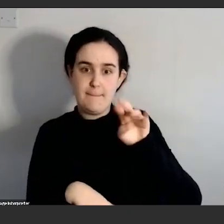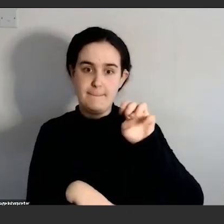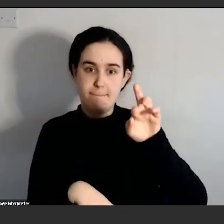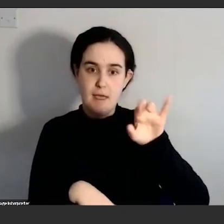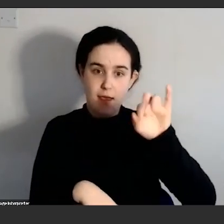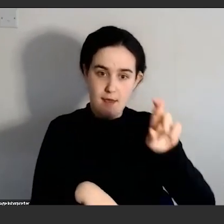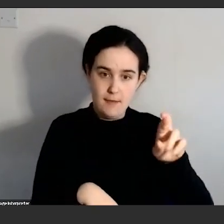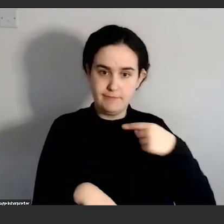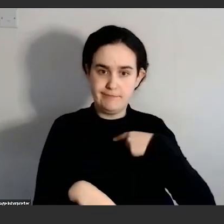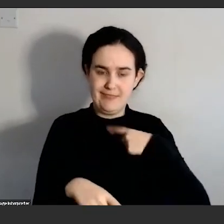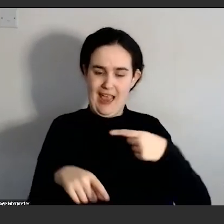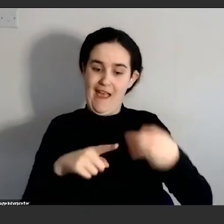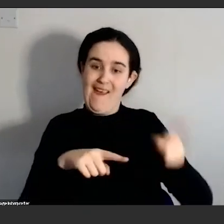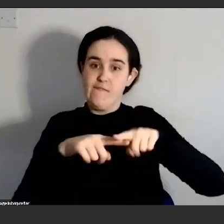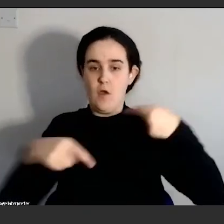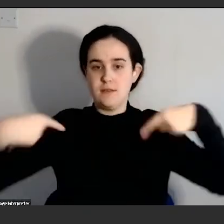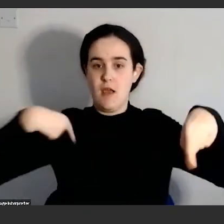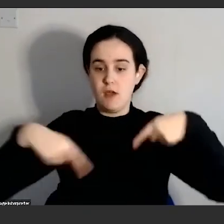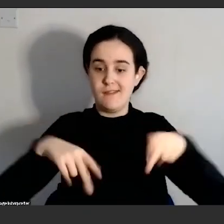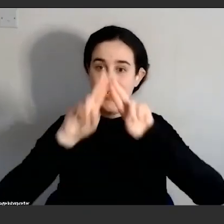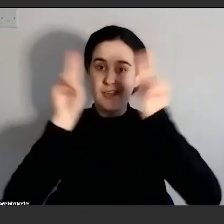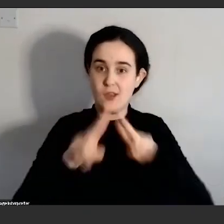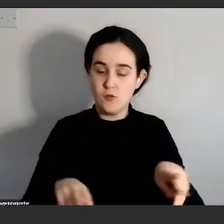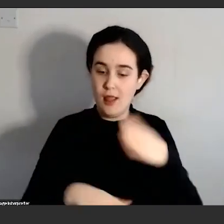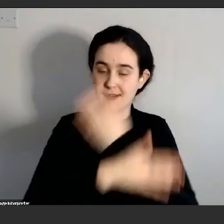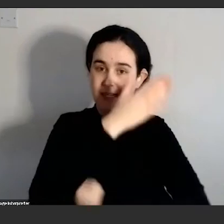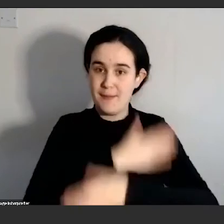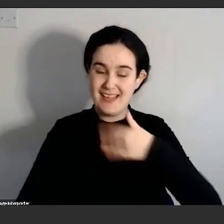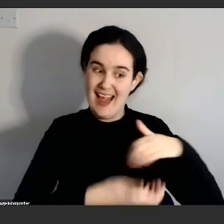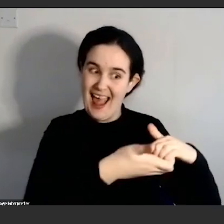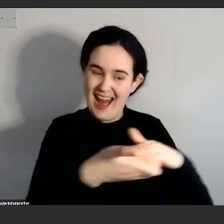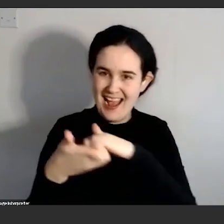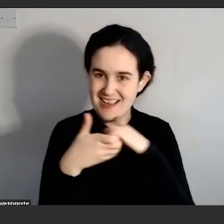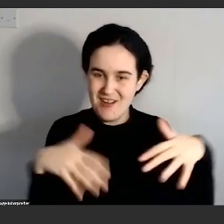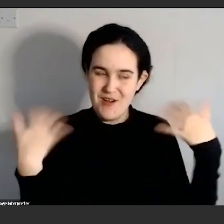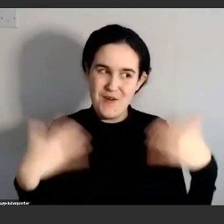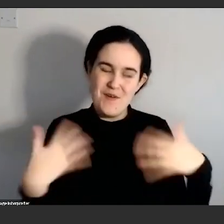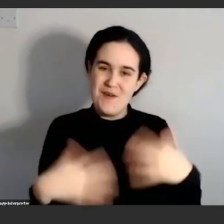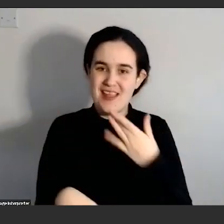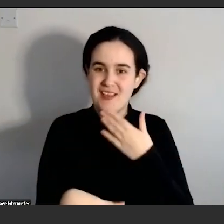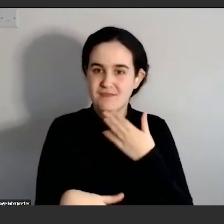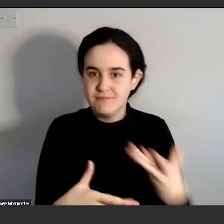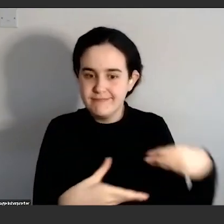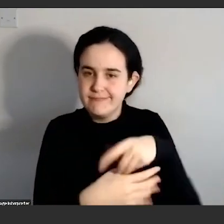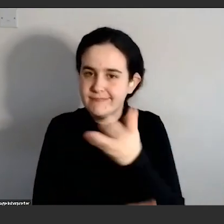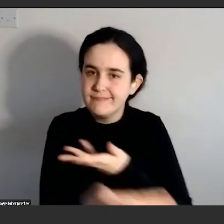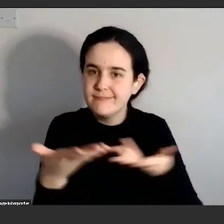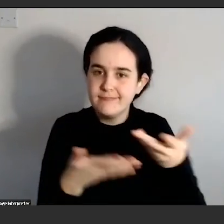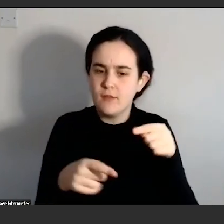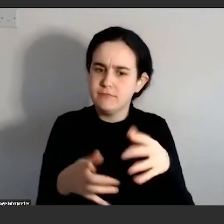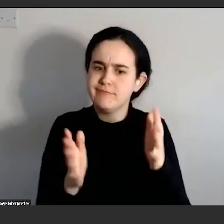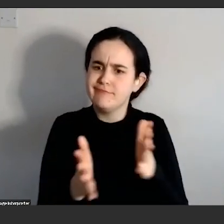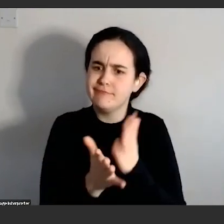membership across 182 countries of the world, bringing more than 1,000 national organizations of persons